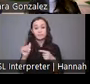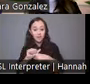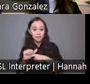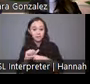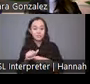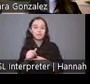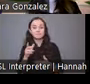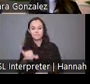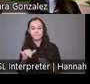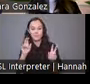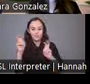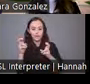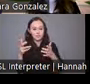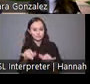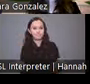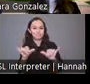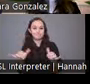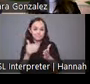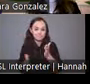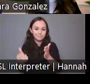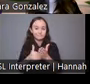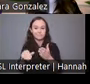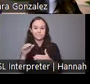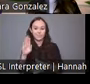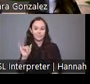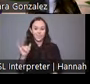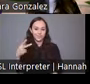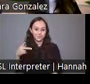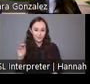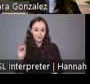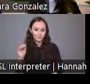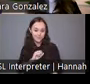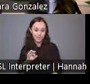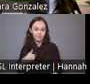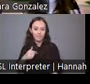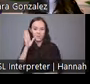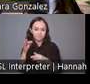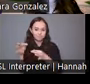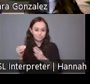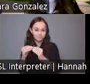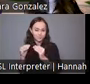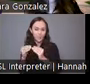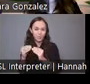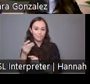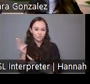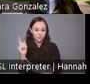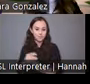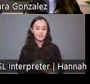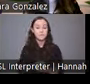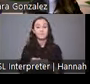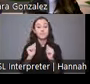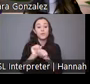that's often repeated by the HPO staff in which I'm going to return to in a few minutes. These, this working with econom